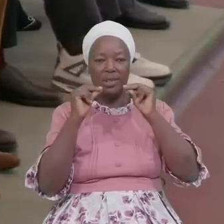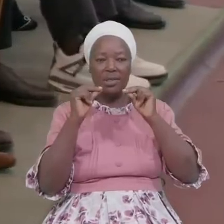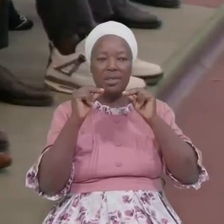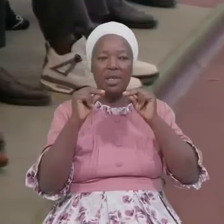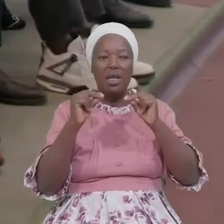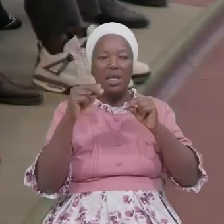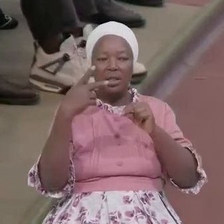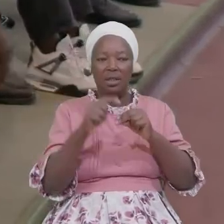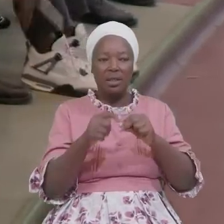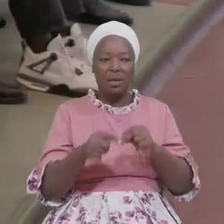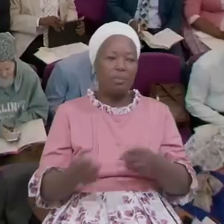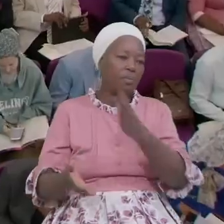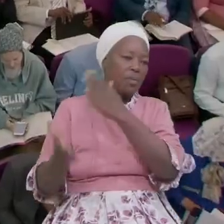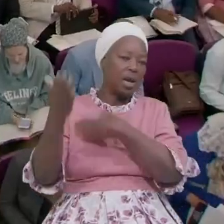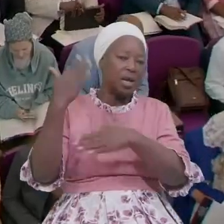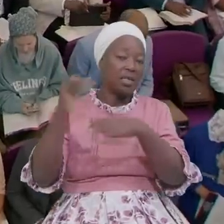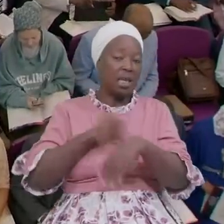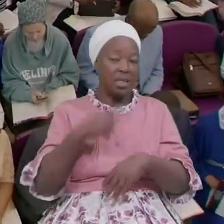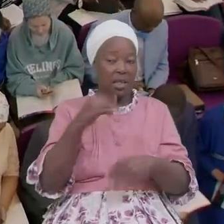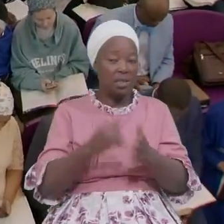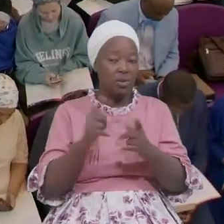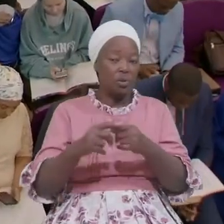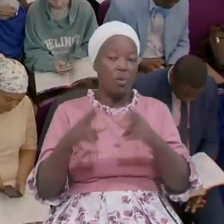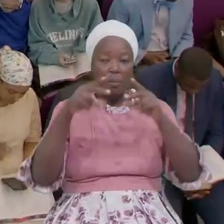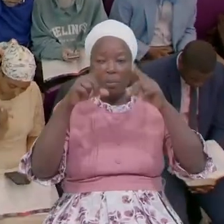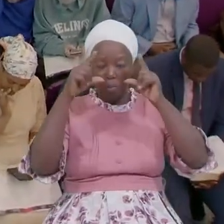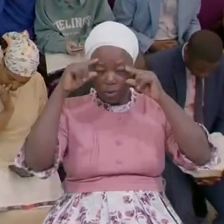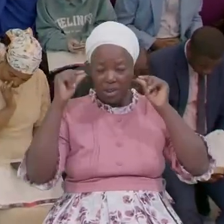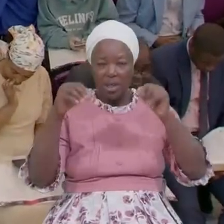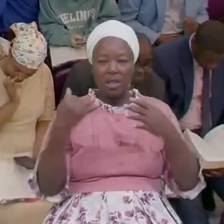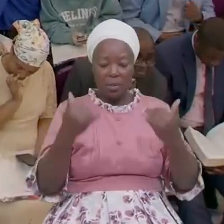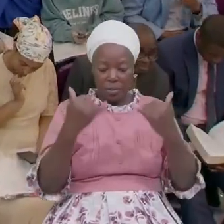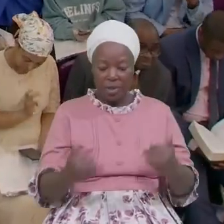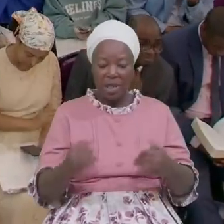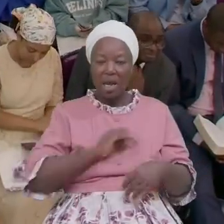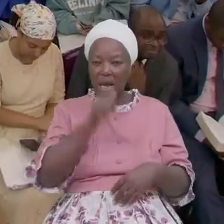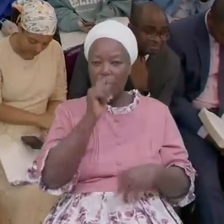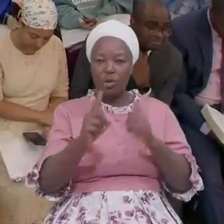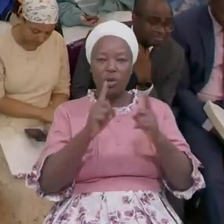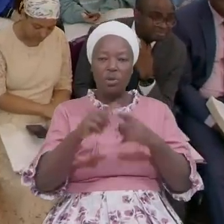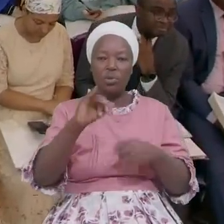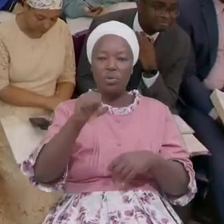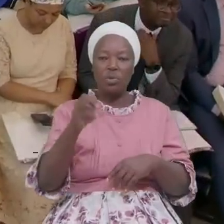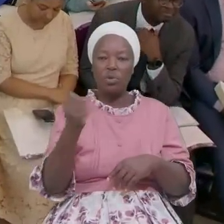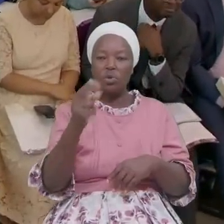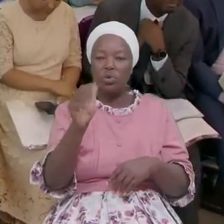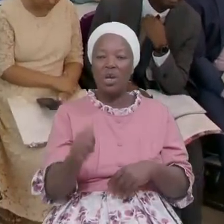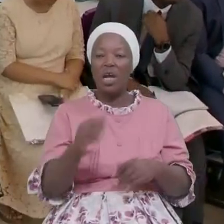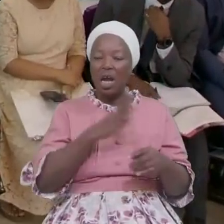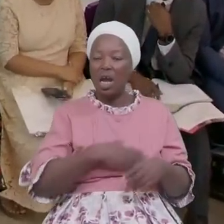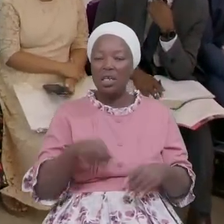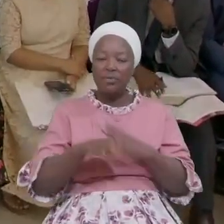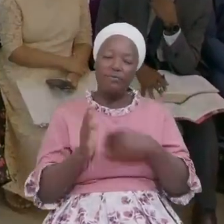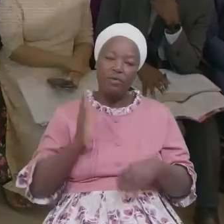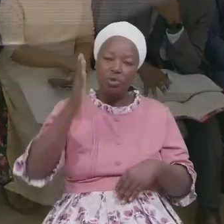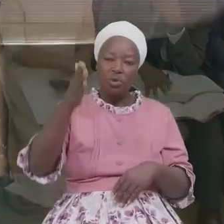Moses. The past, I said it to Moses. The present, I'm talking to Joshua, and the future,